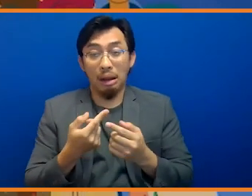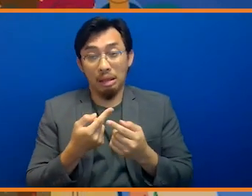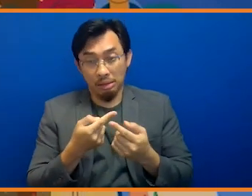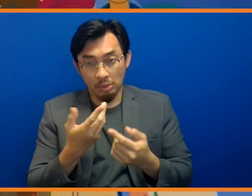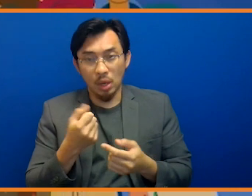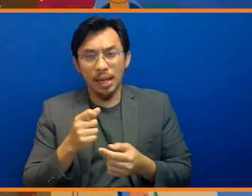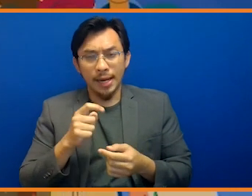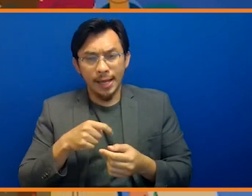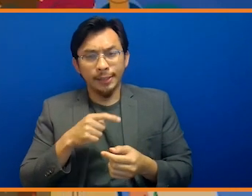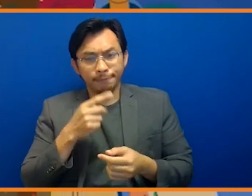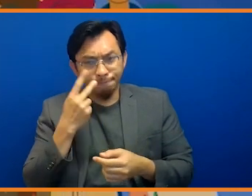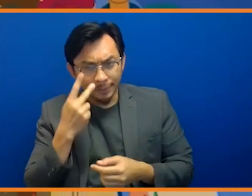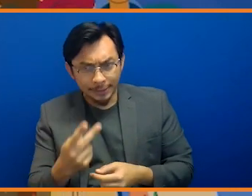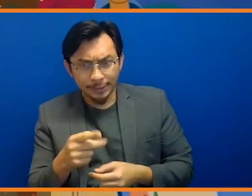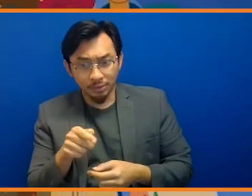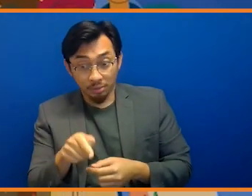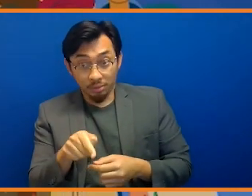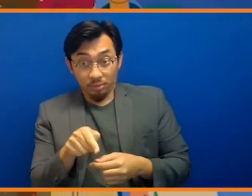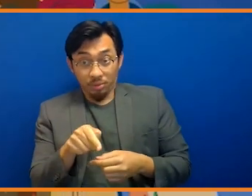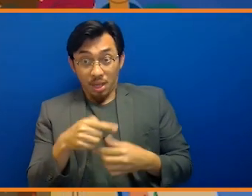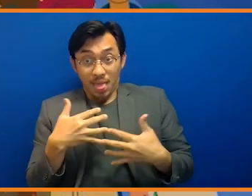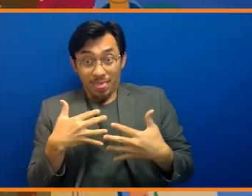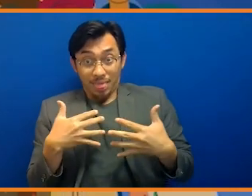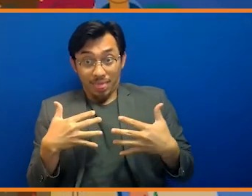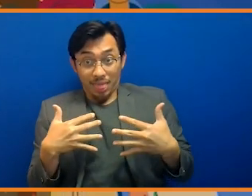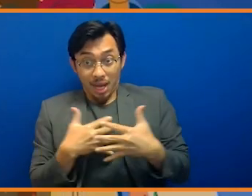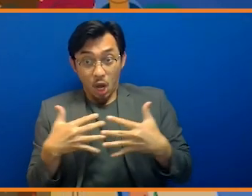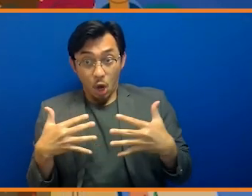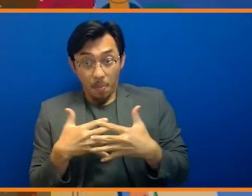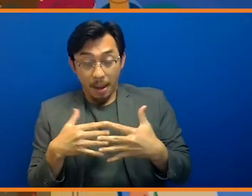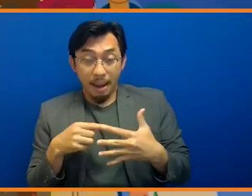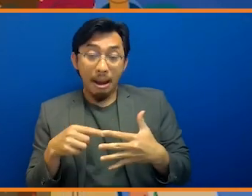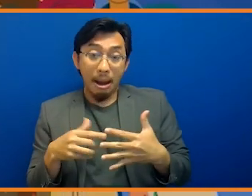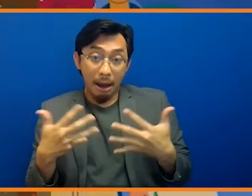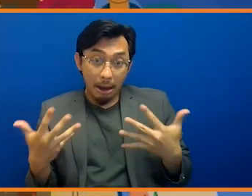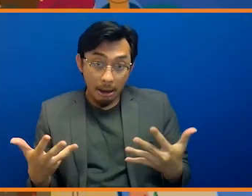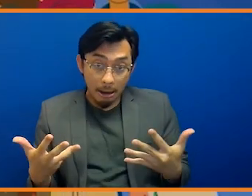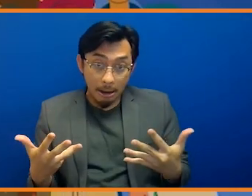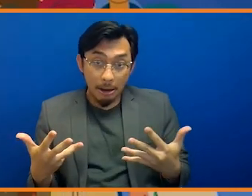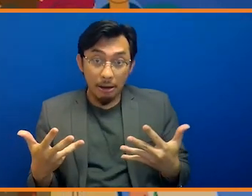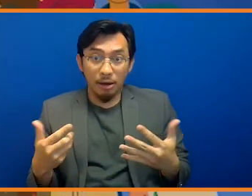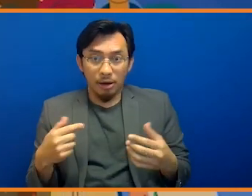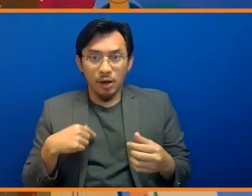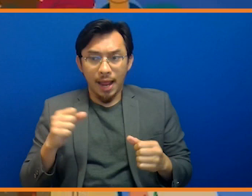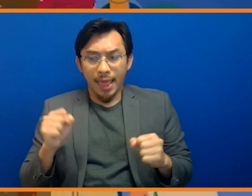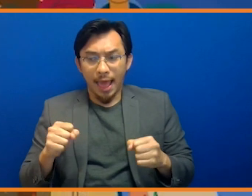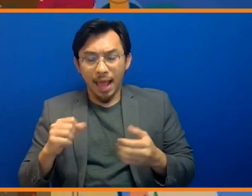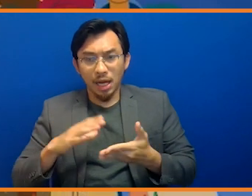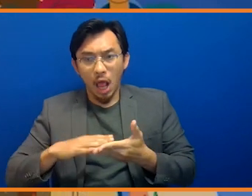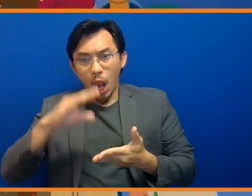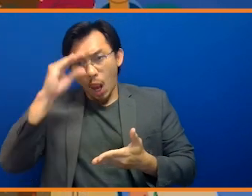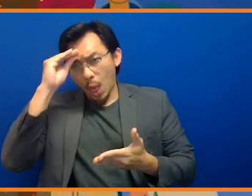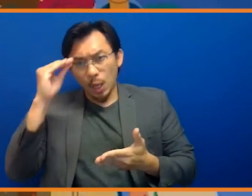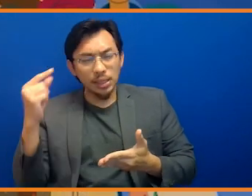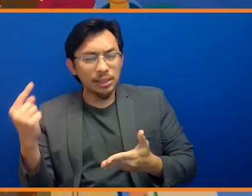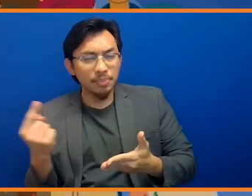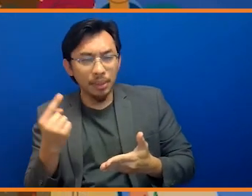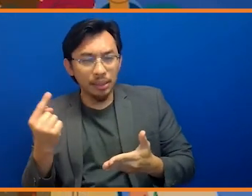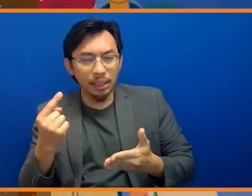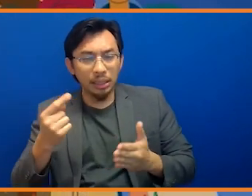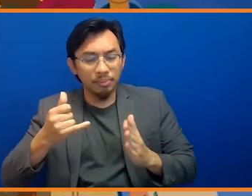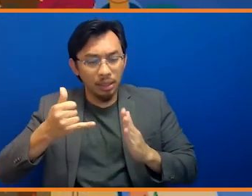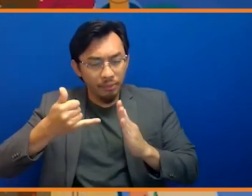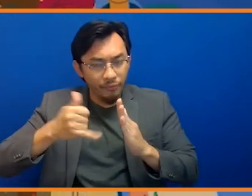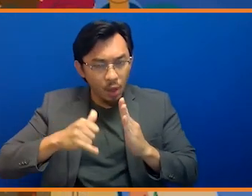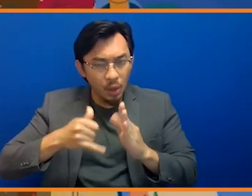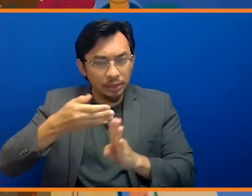However, we need to ensure that despite this trauma, we can learn something, we can evaluate our